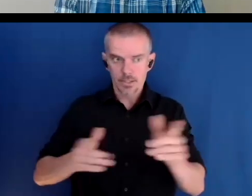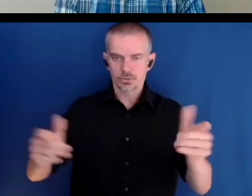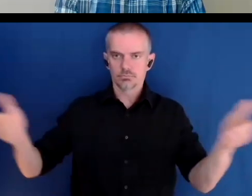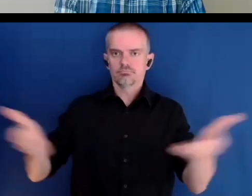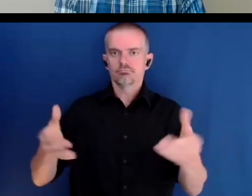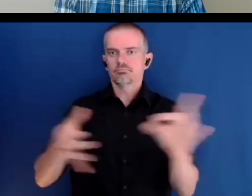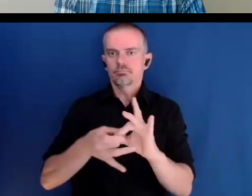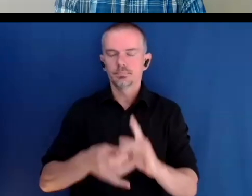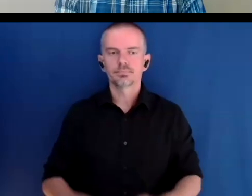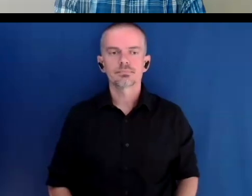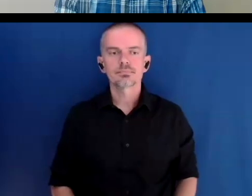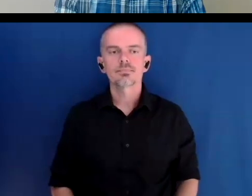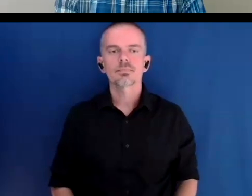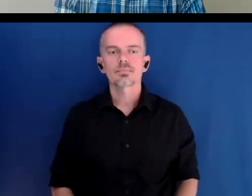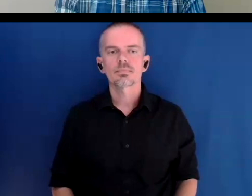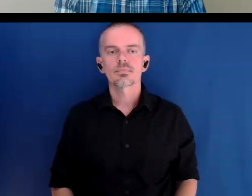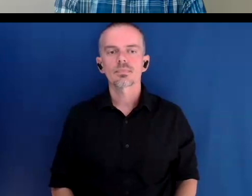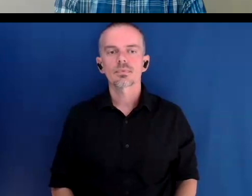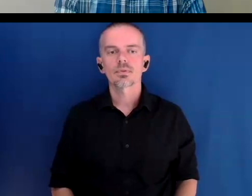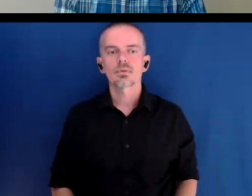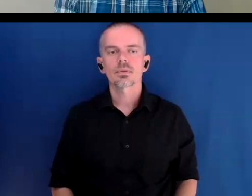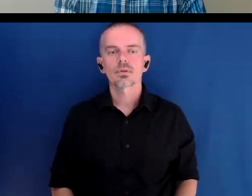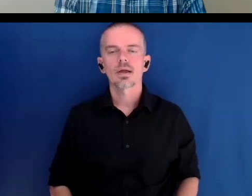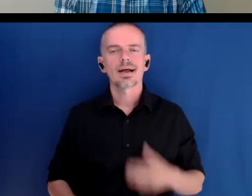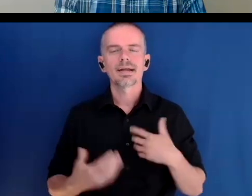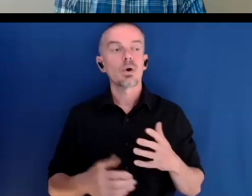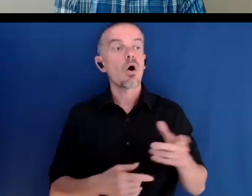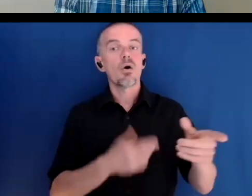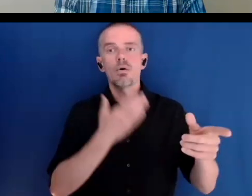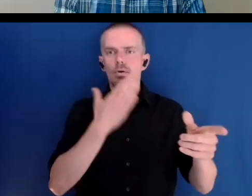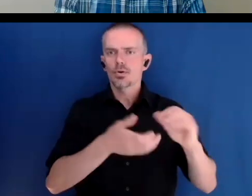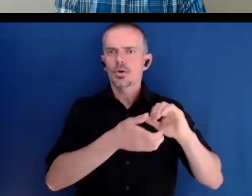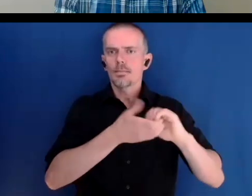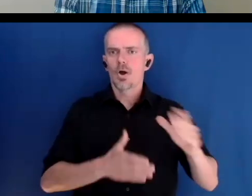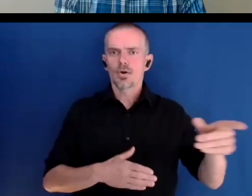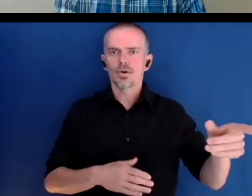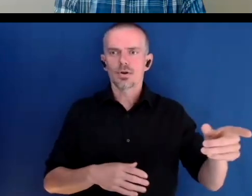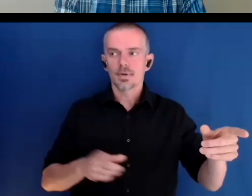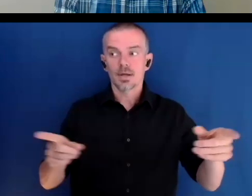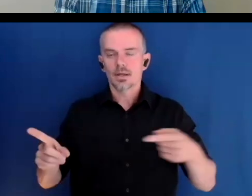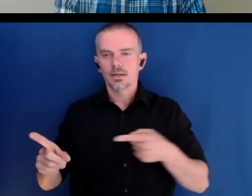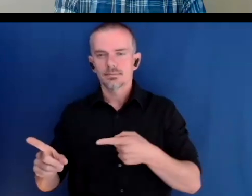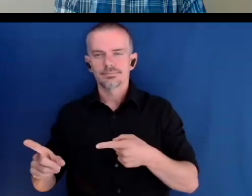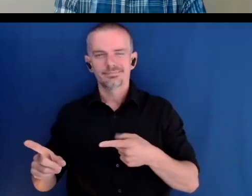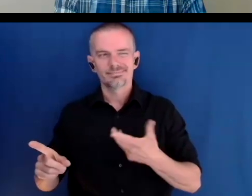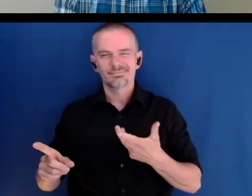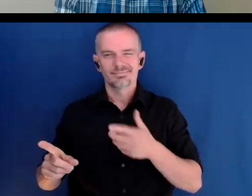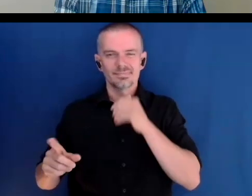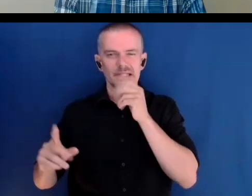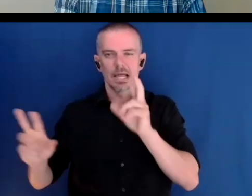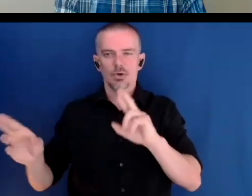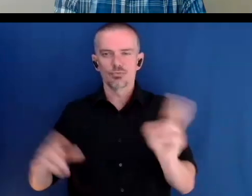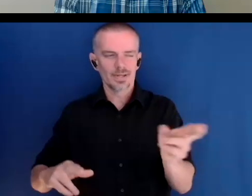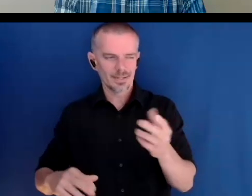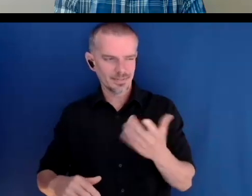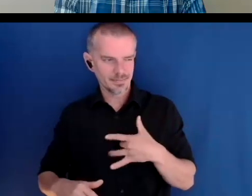do is have a partner try to work with someone who's, not really in a place where partnership work